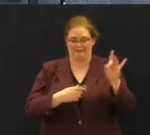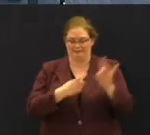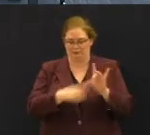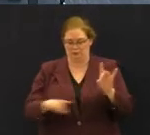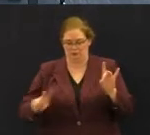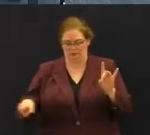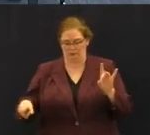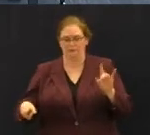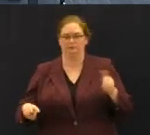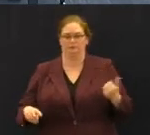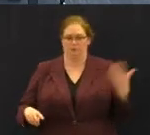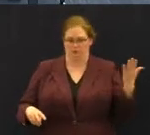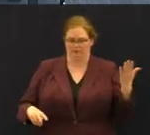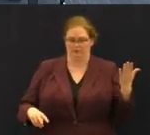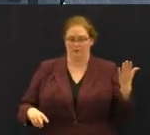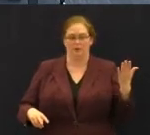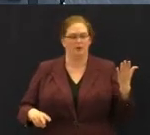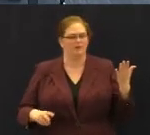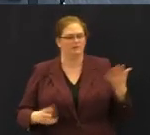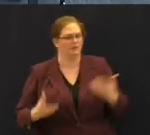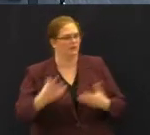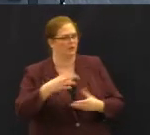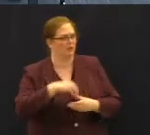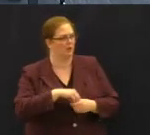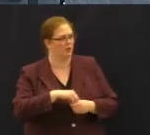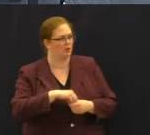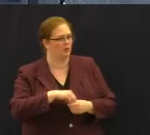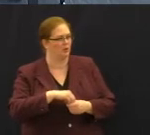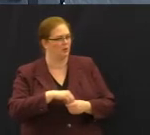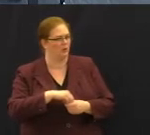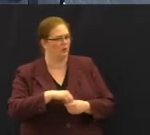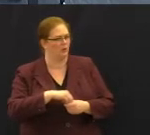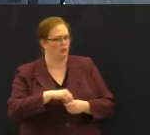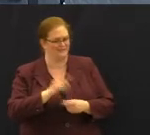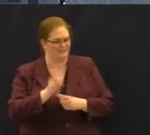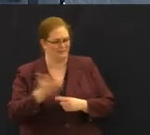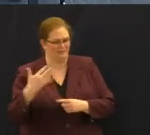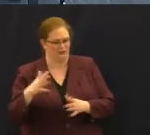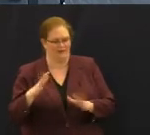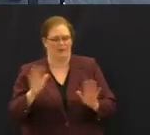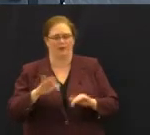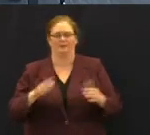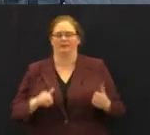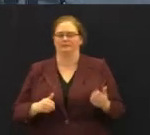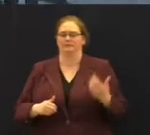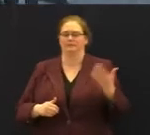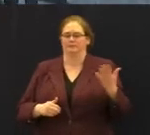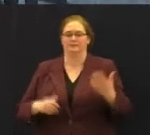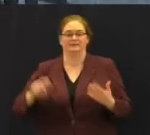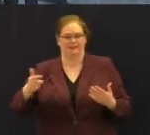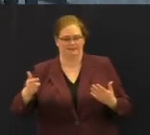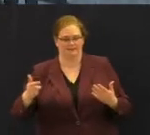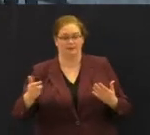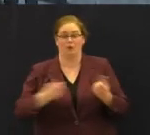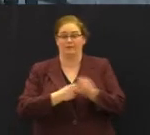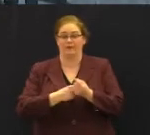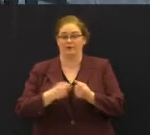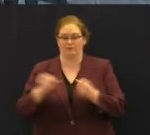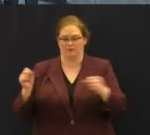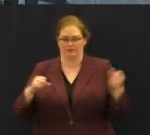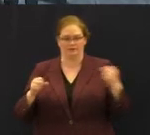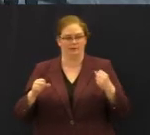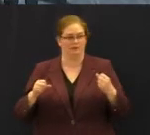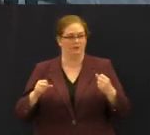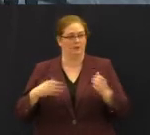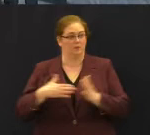So moved. And this would include also our minutes. I don't think, we did the minutes on the other one. Okay. Second. All in favor?